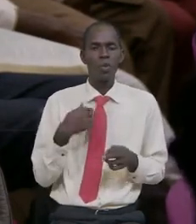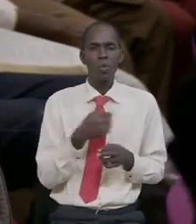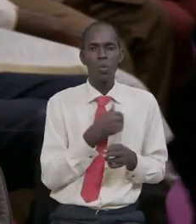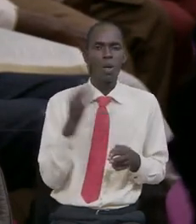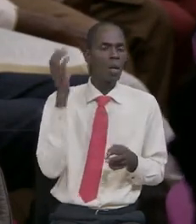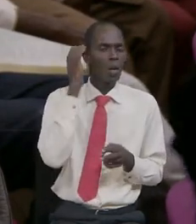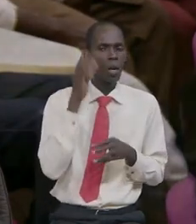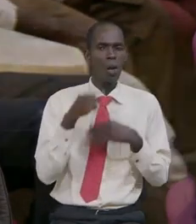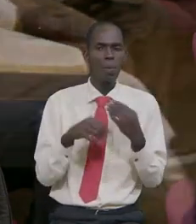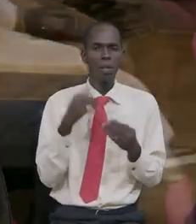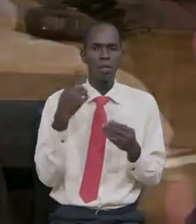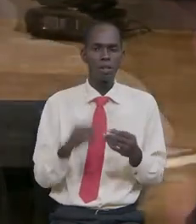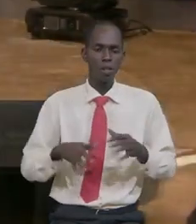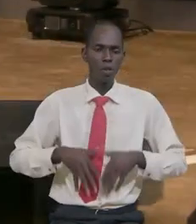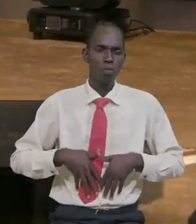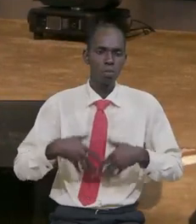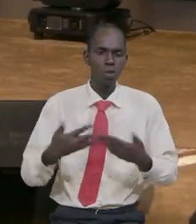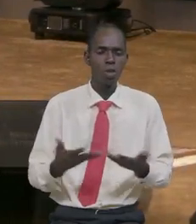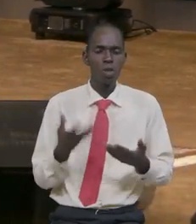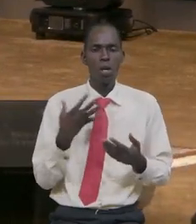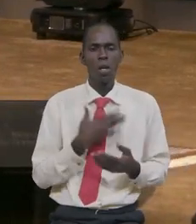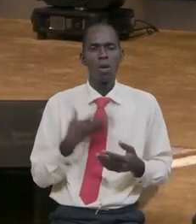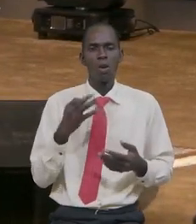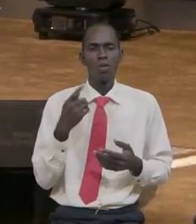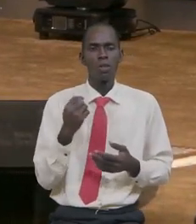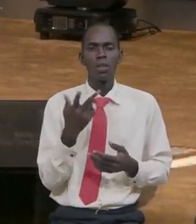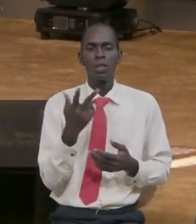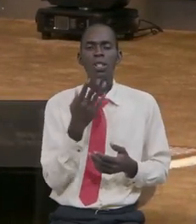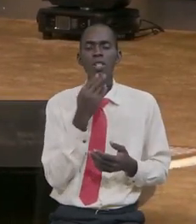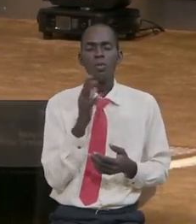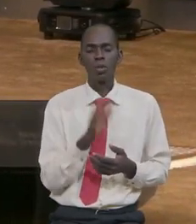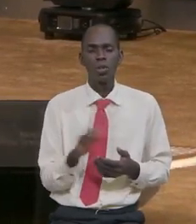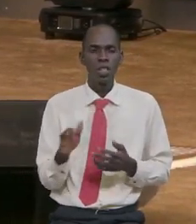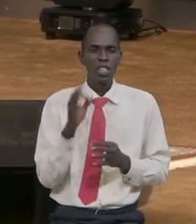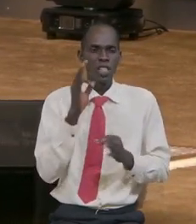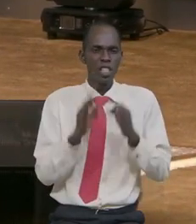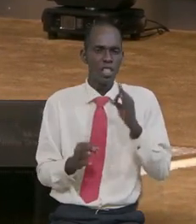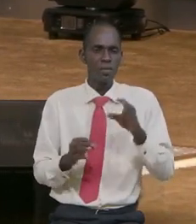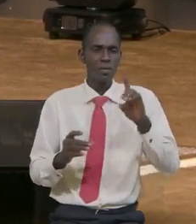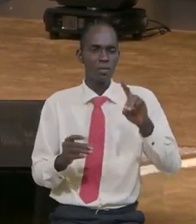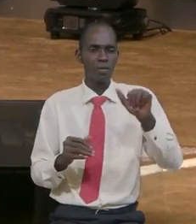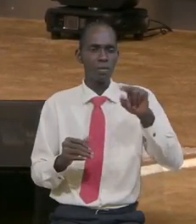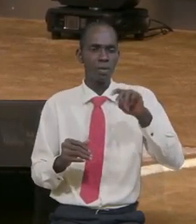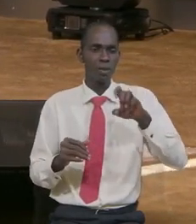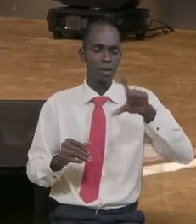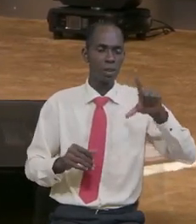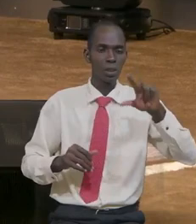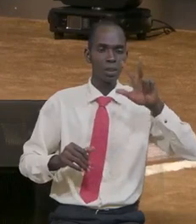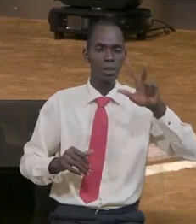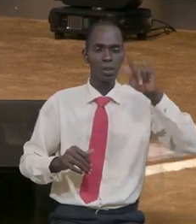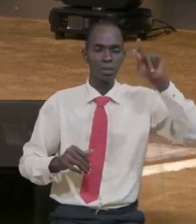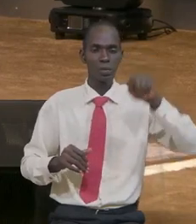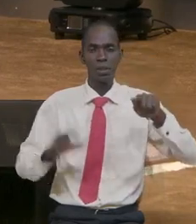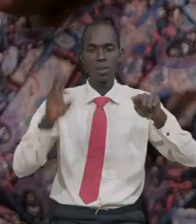and the conviction of Shadrach, Meshach, and Abednego in Daniel chapter 3, verse 17. If it be